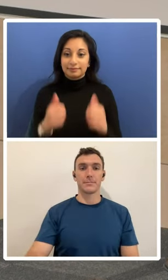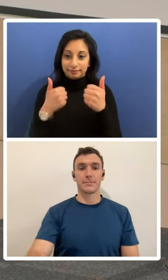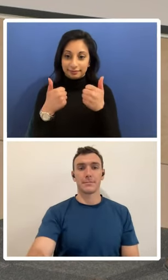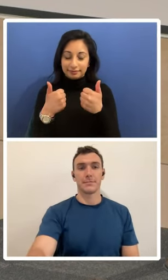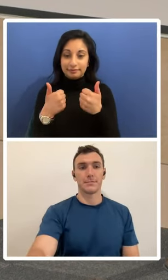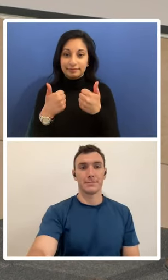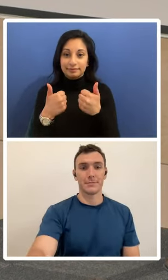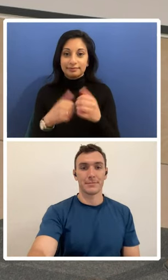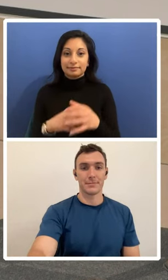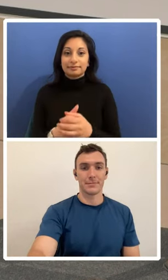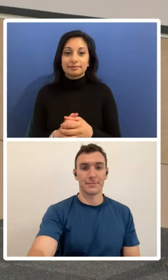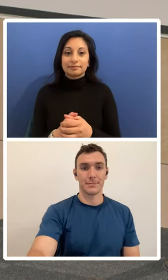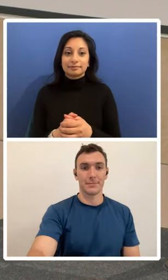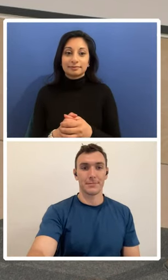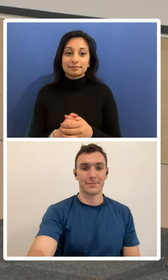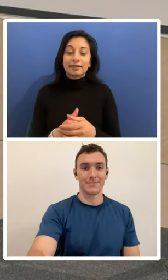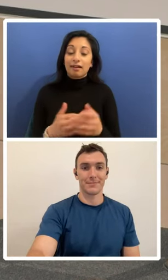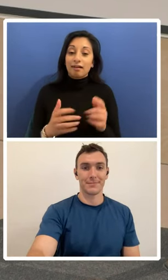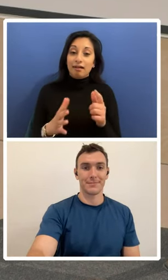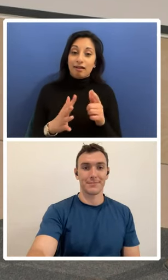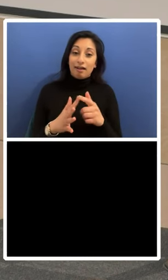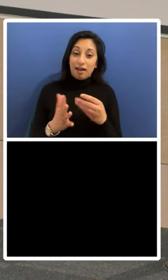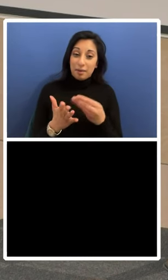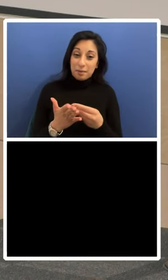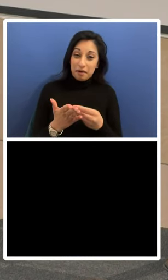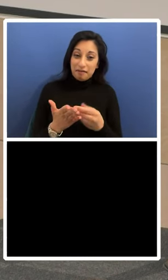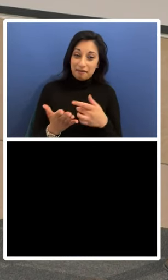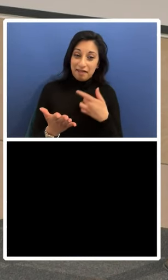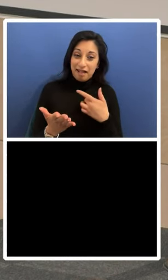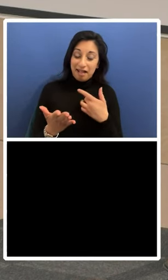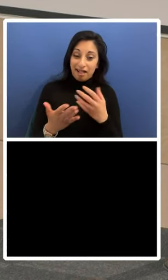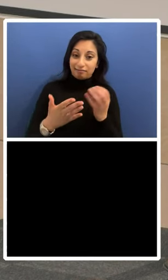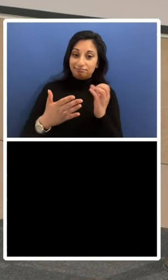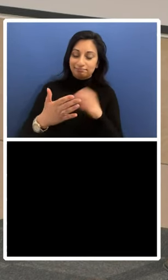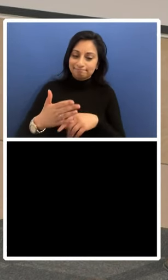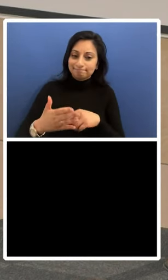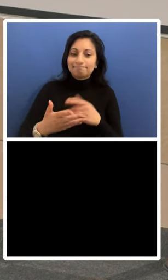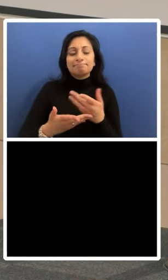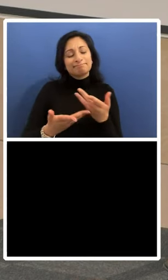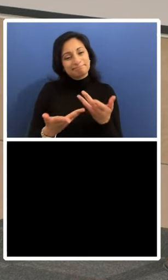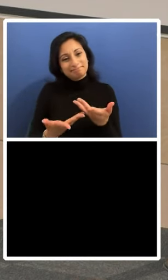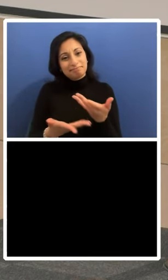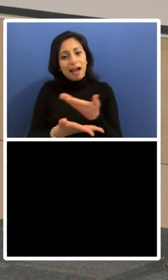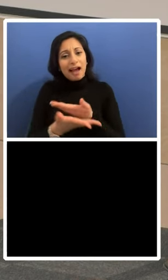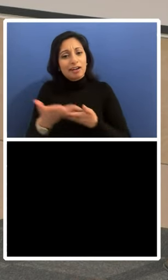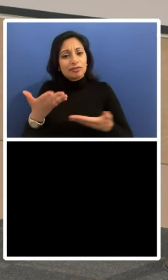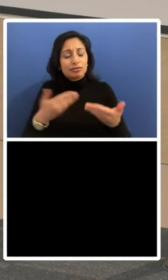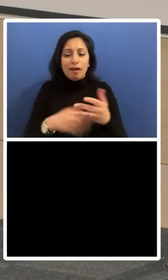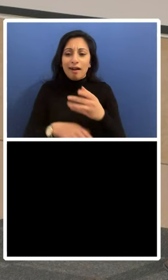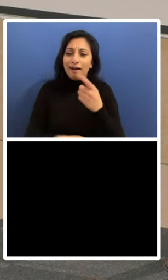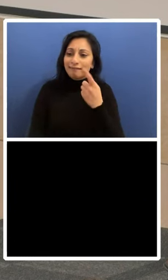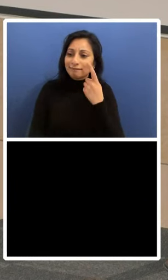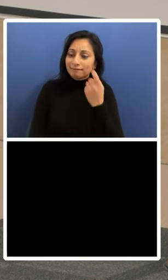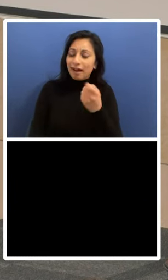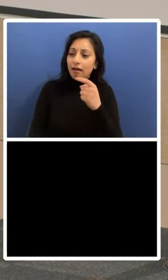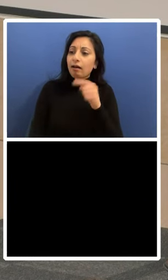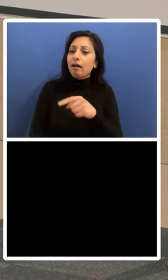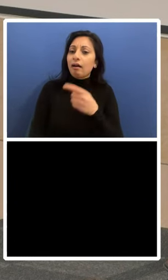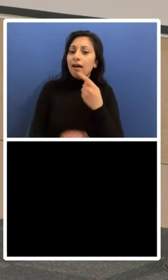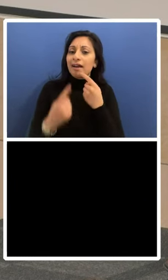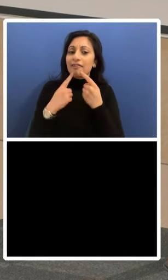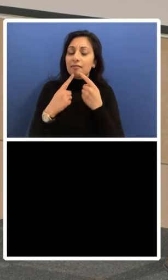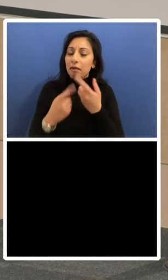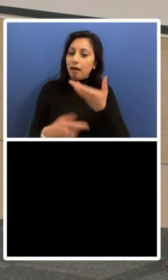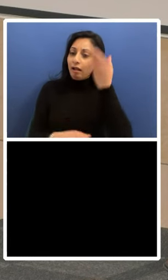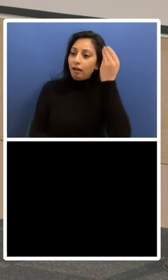I learned exactly, specifically why. And I think as a trader, that's really useful. And I think also as a critic of our economy that we live in. And I think